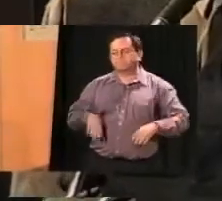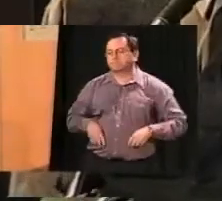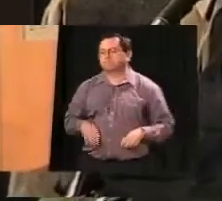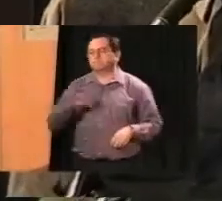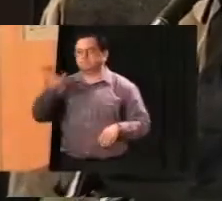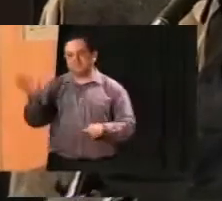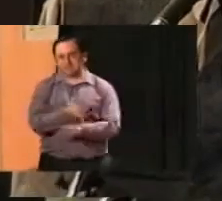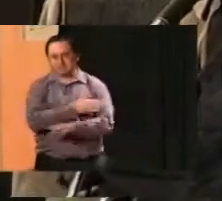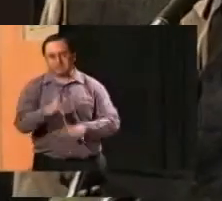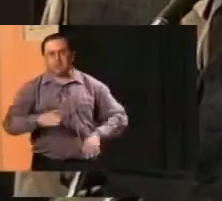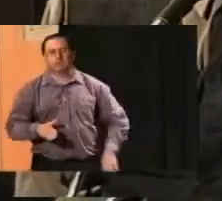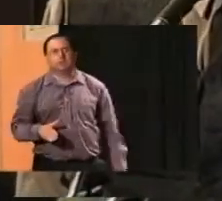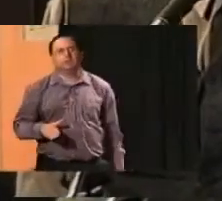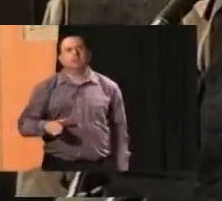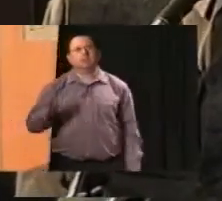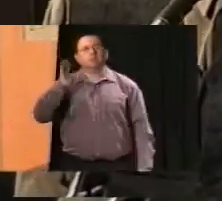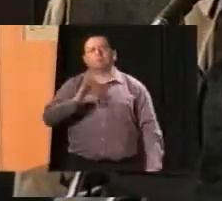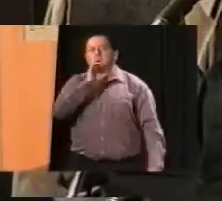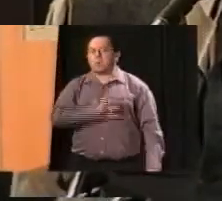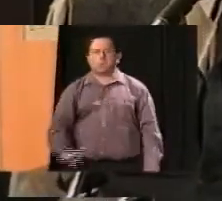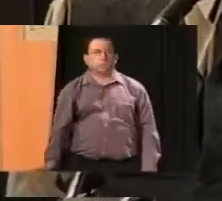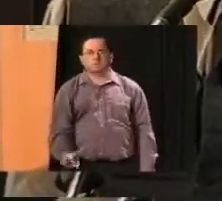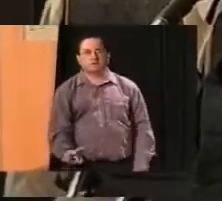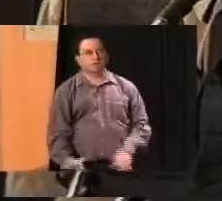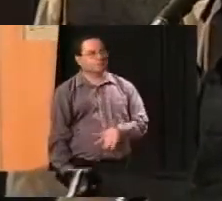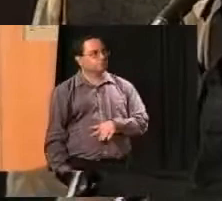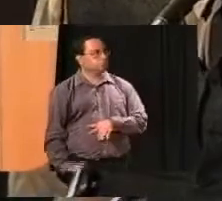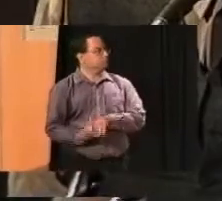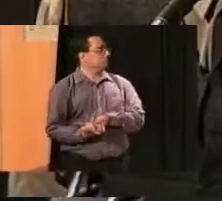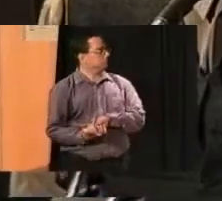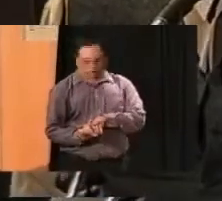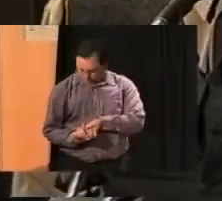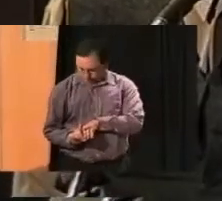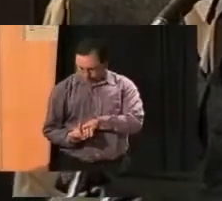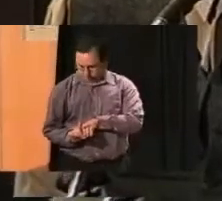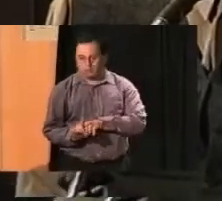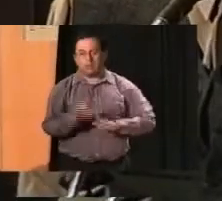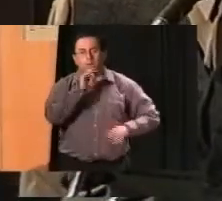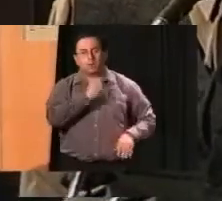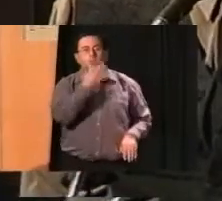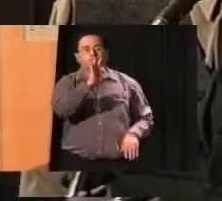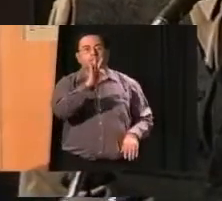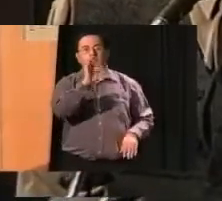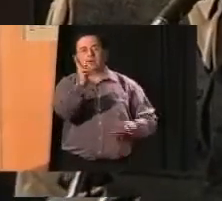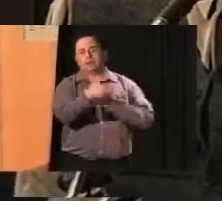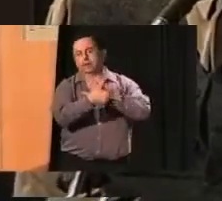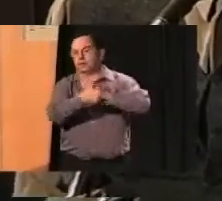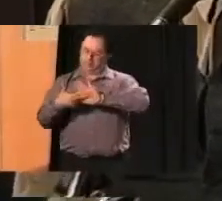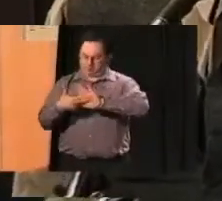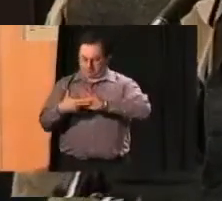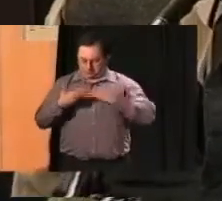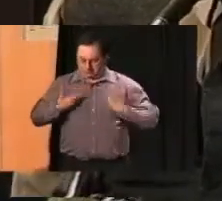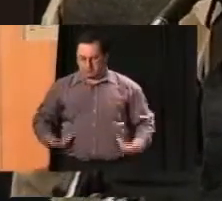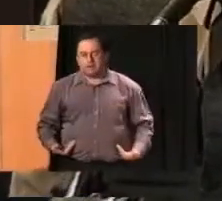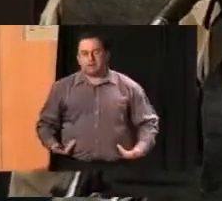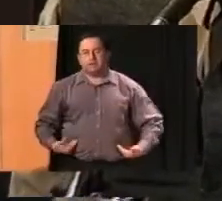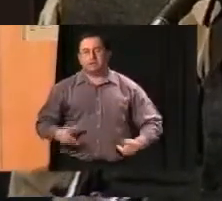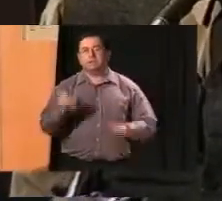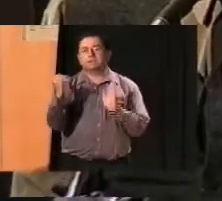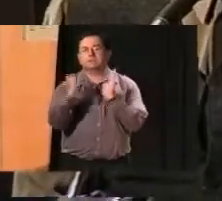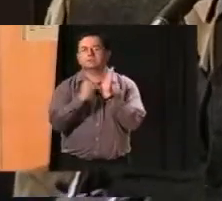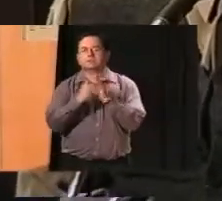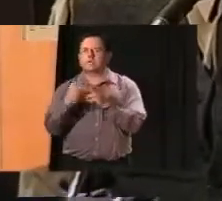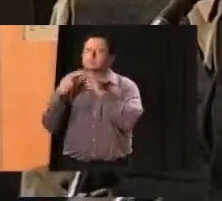Seven's when we met. At 19, I learned its name. The doctor called